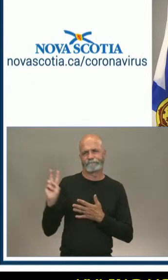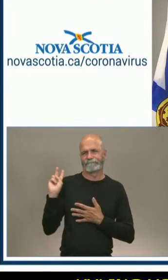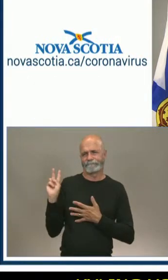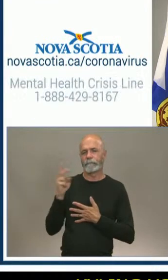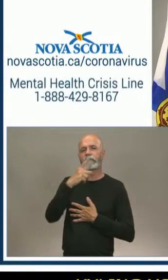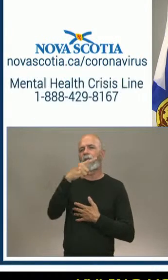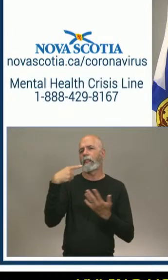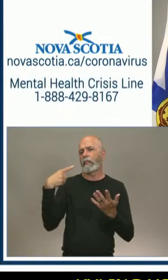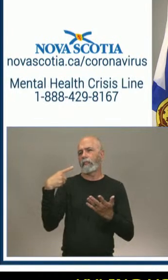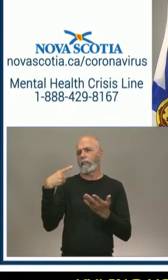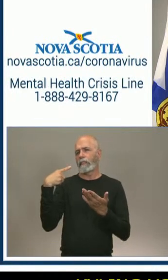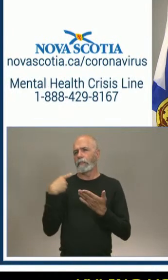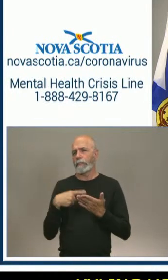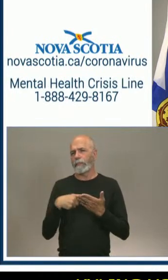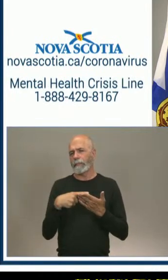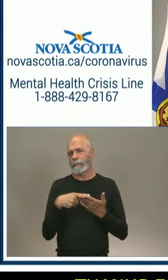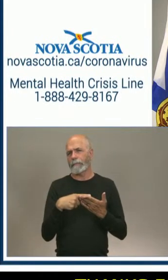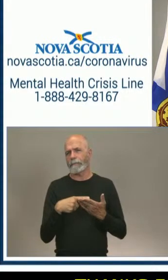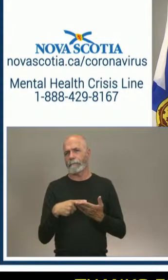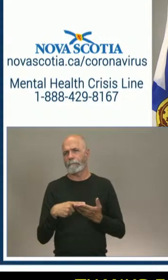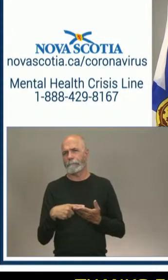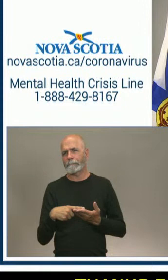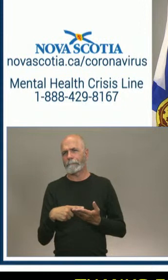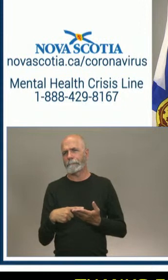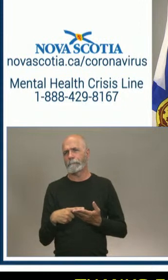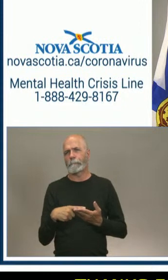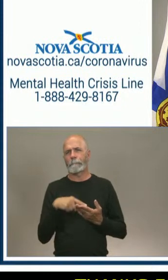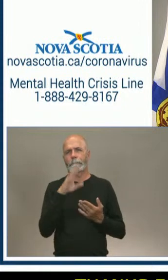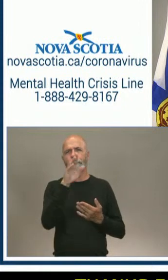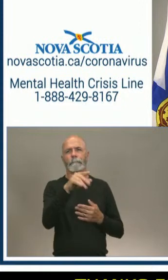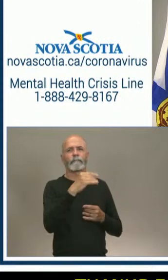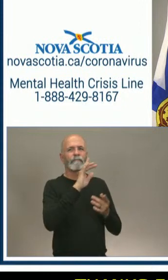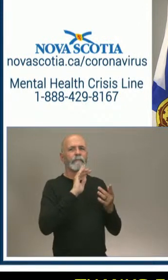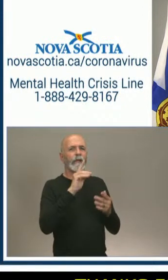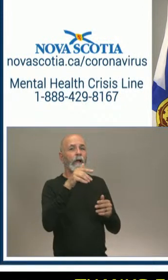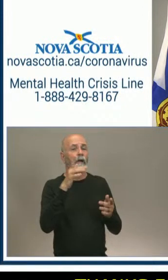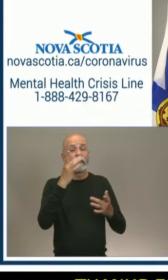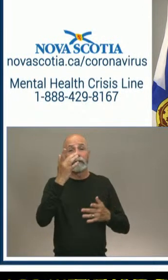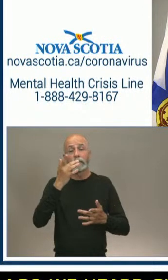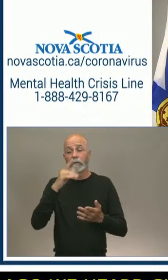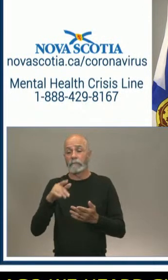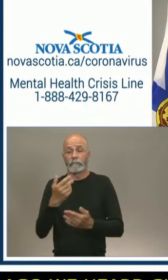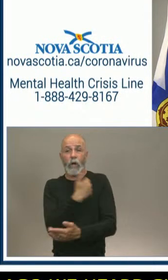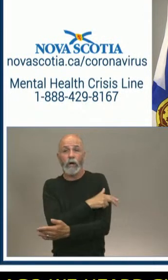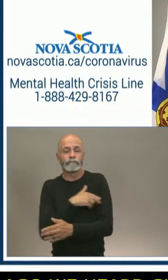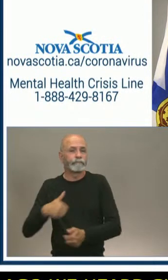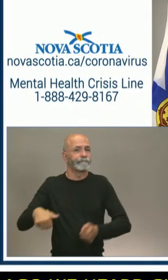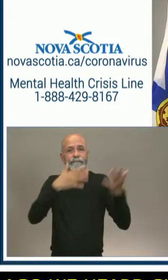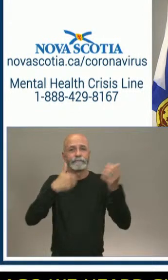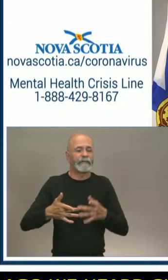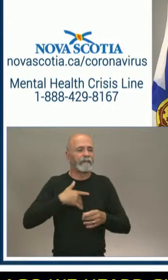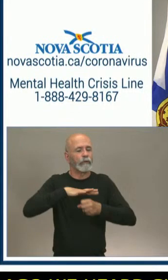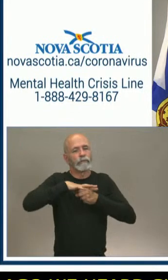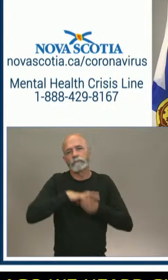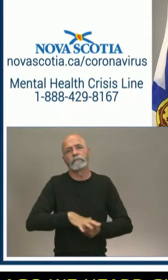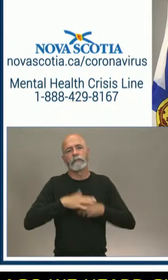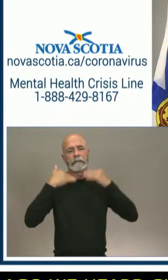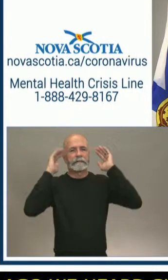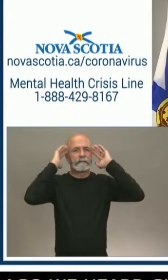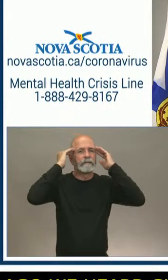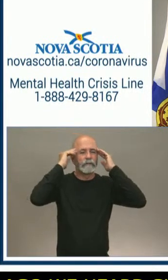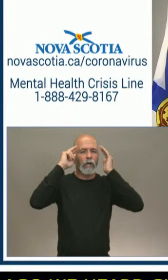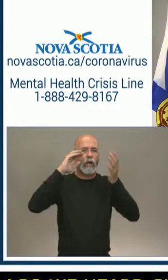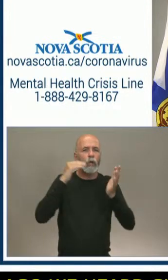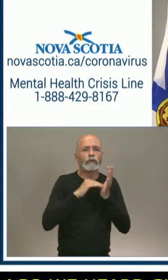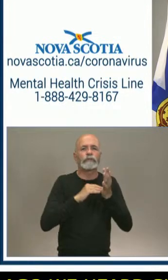system being at very stressed by the number of COVID patients. These numbers are trending down. Is the medical system out of the woods